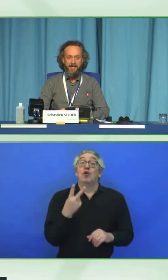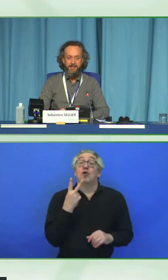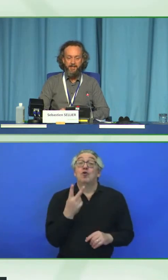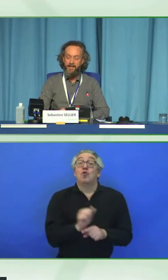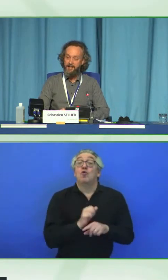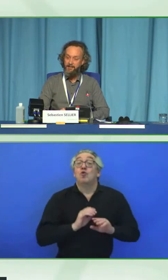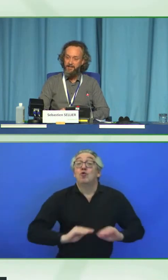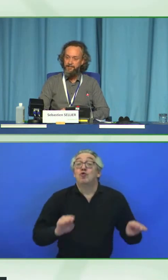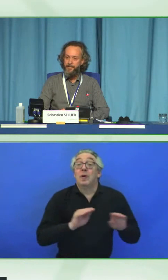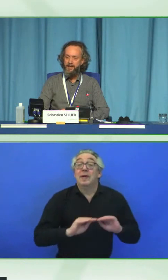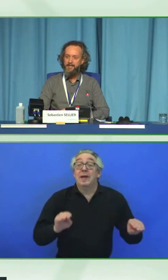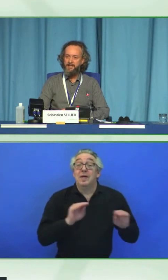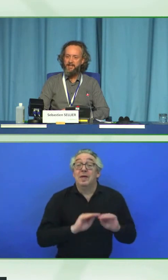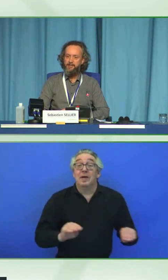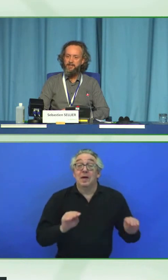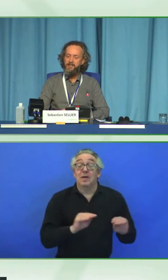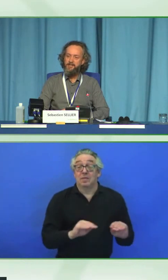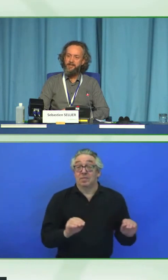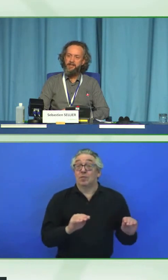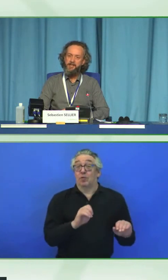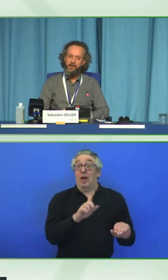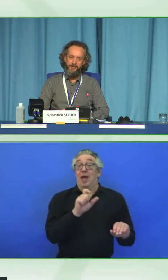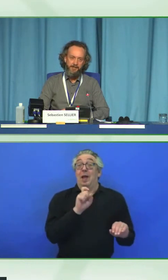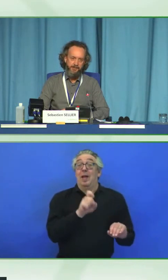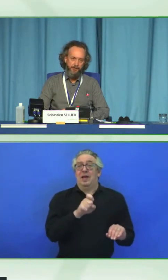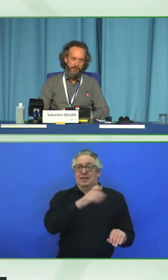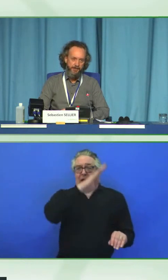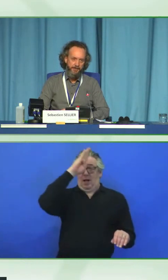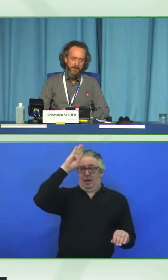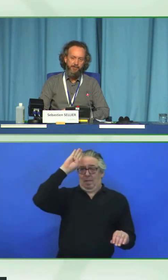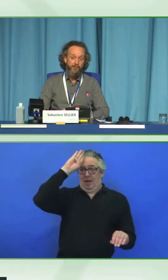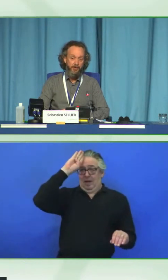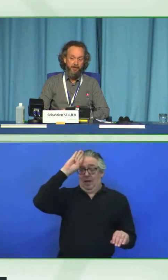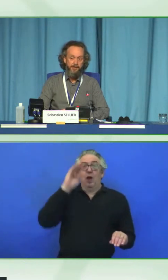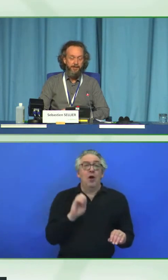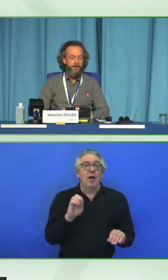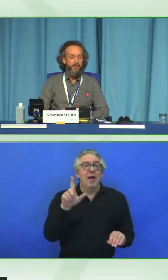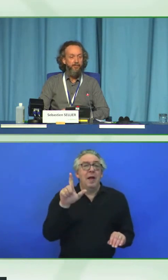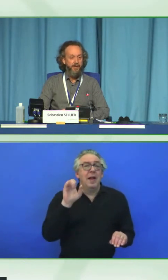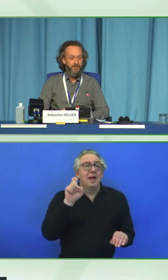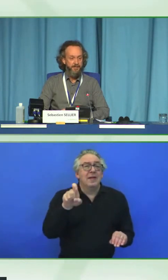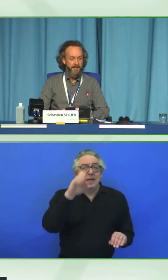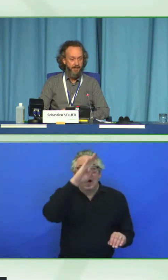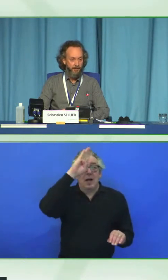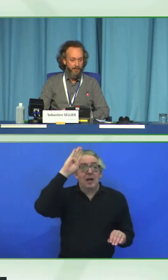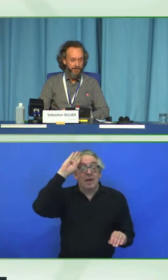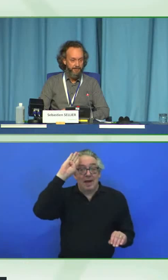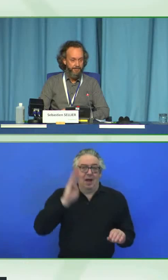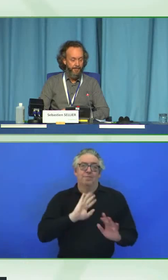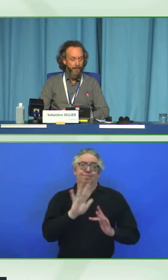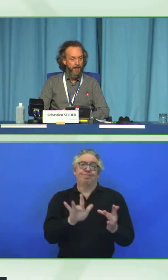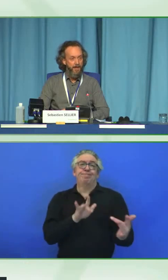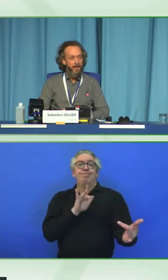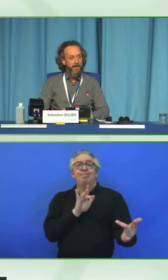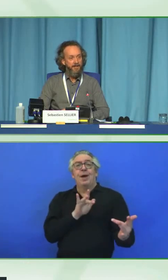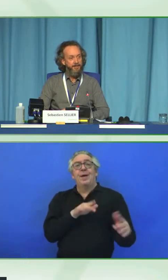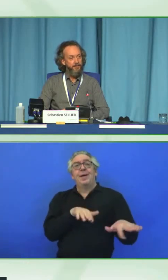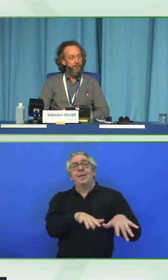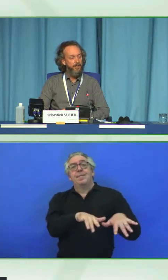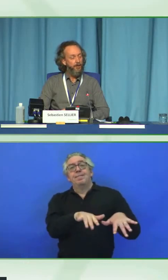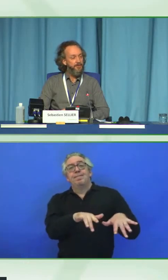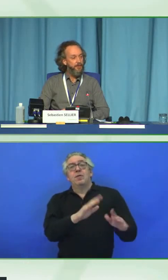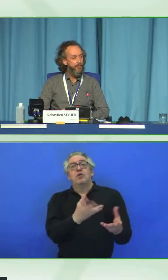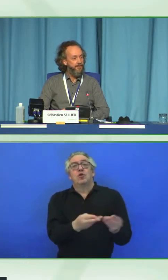with Elix Academy. Elix Academy is an e-learning solution to learn French Sign Language.